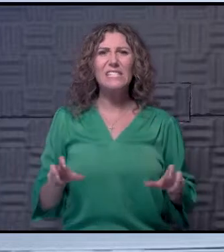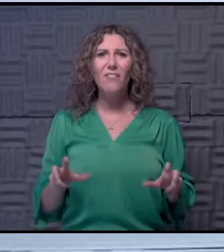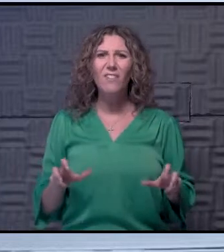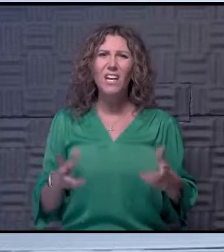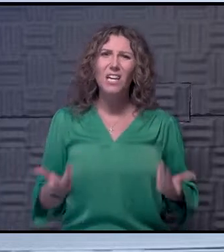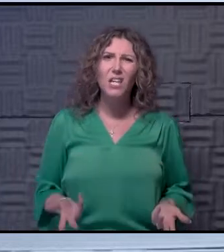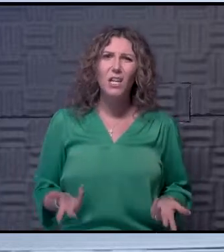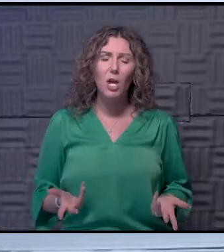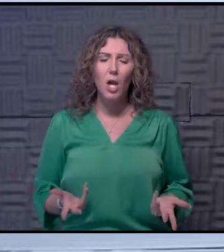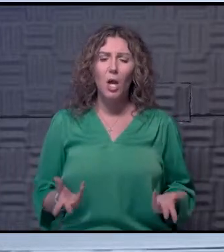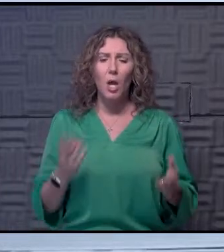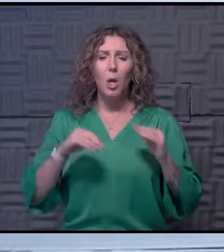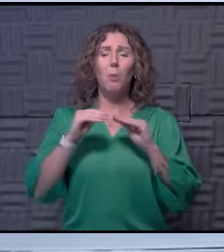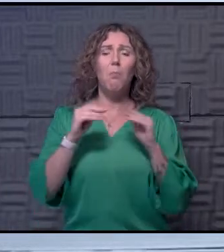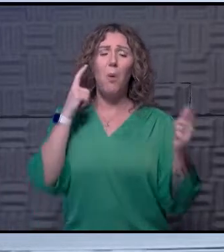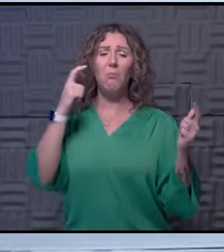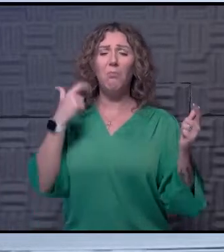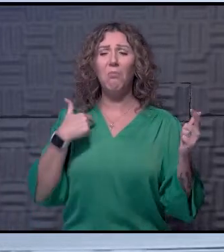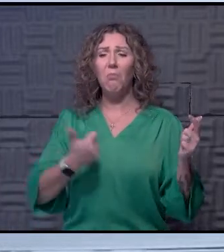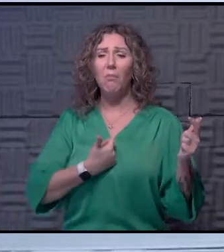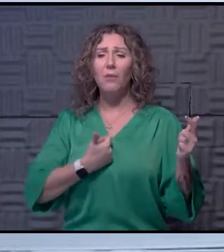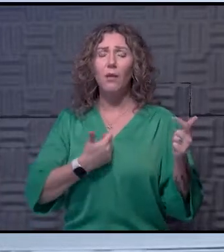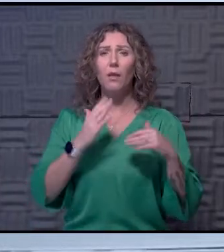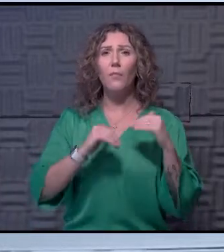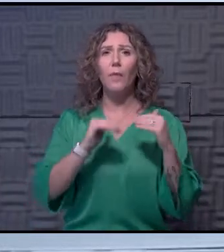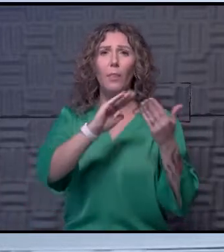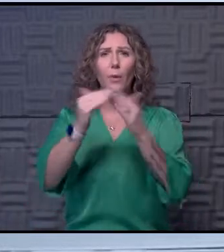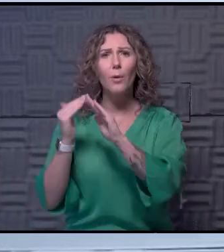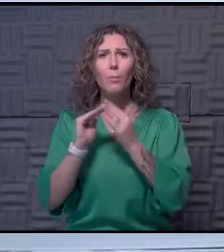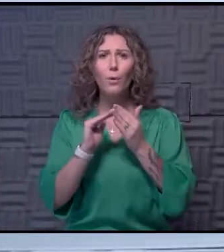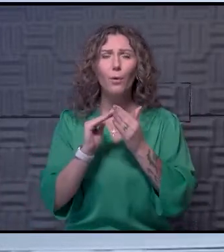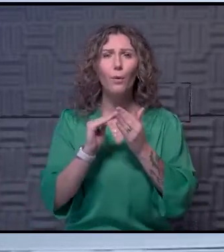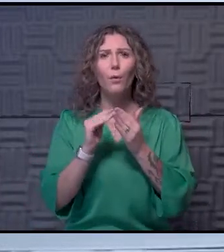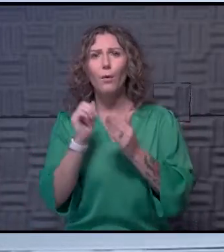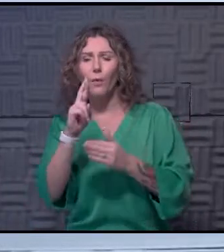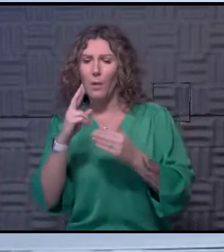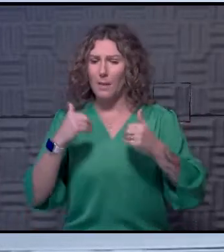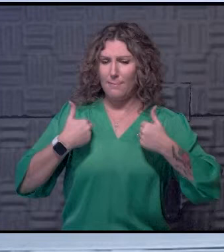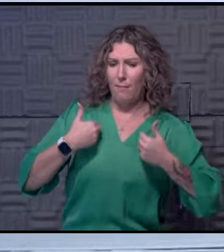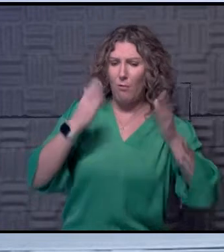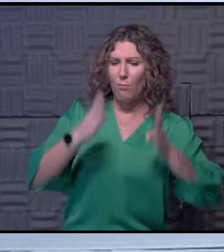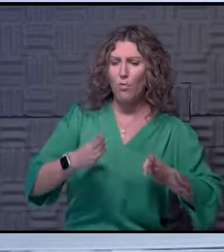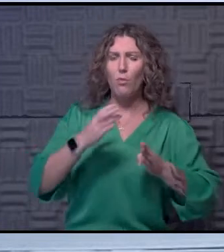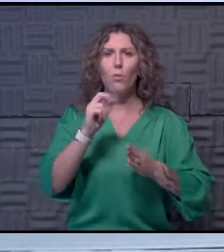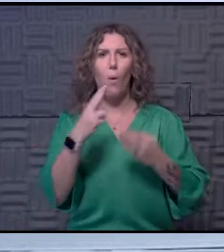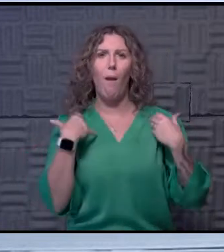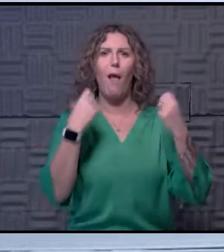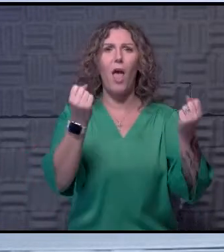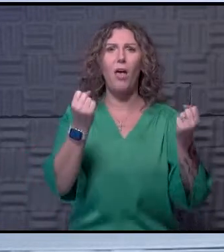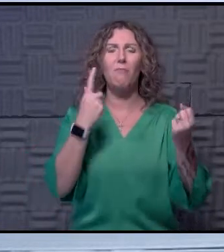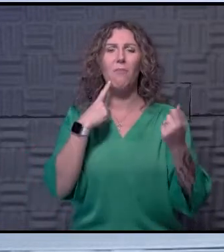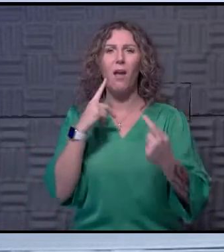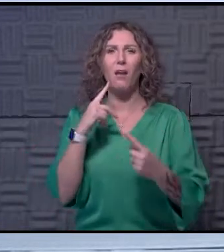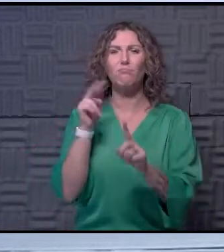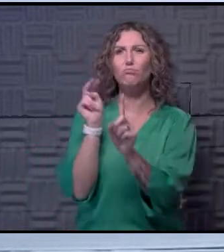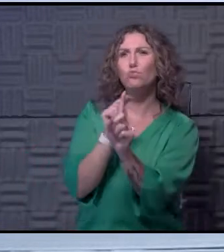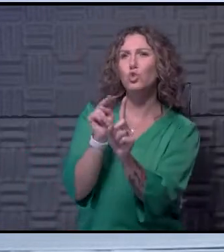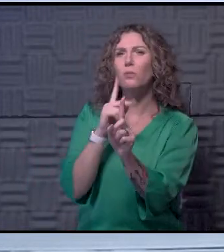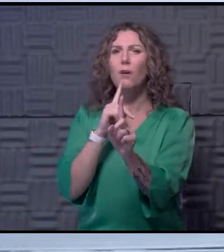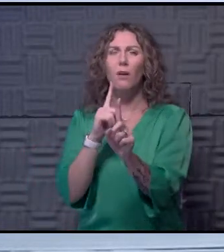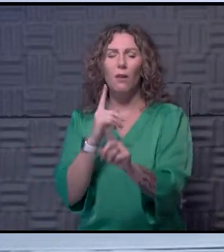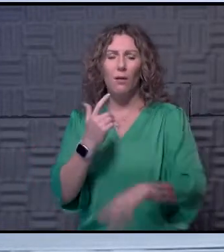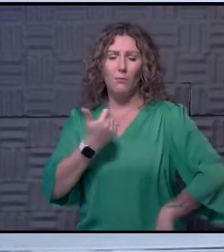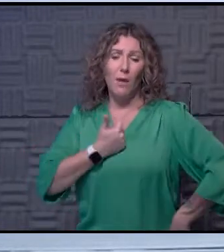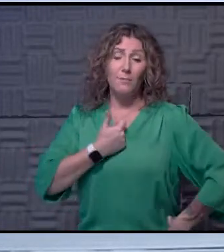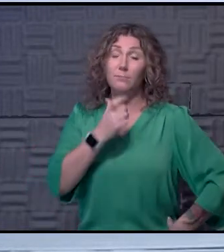about themselves than they care about their community. And if they are a young person or a healthy person, maybe they perceive themselves